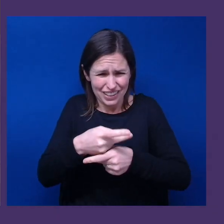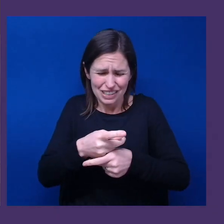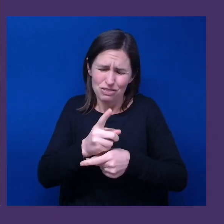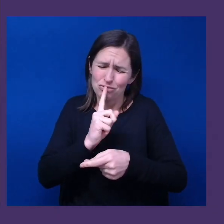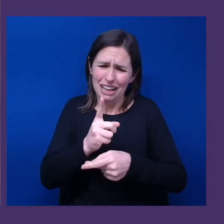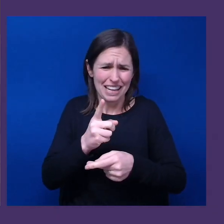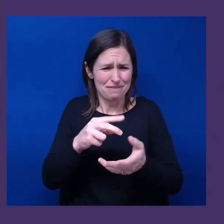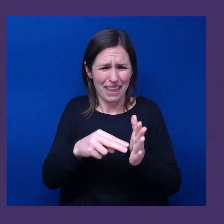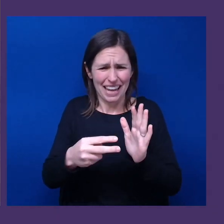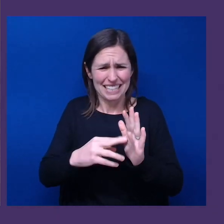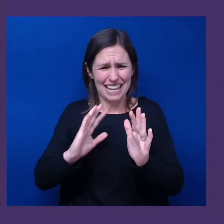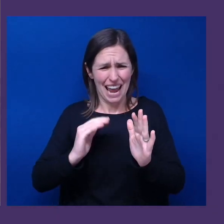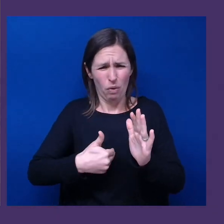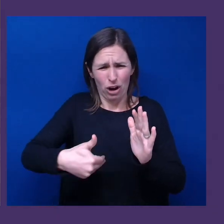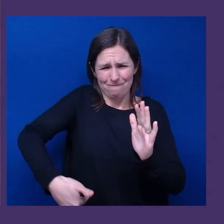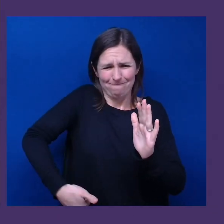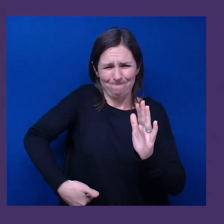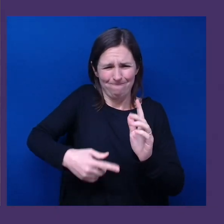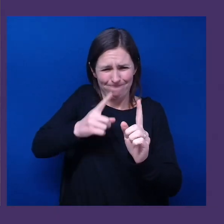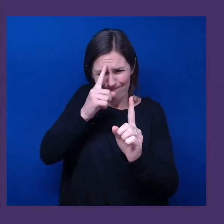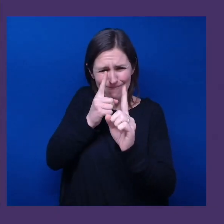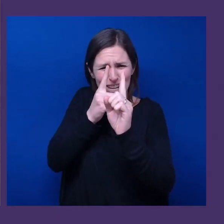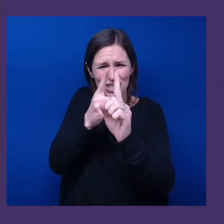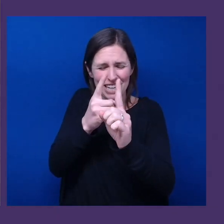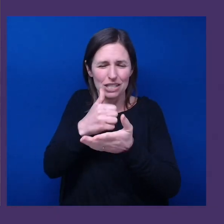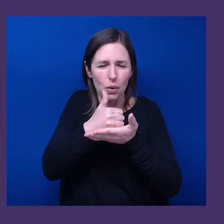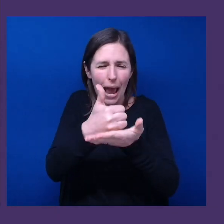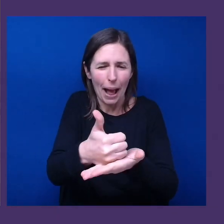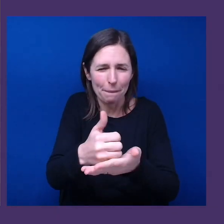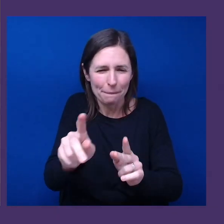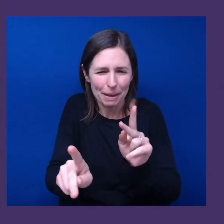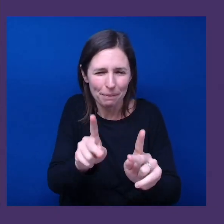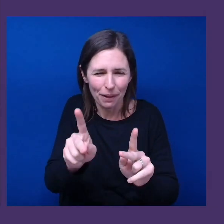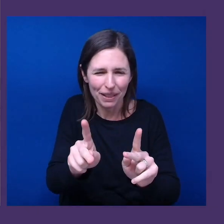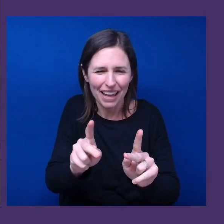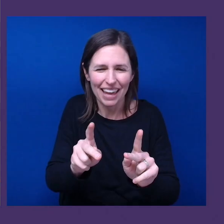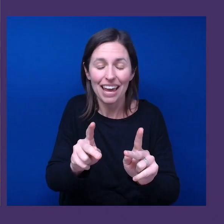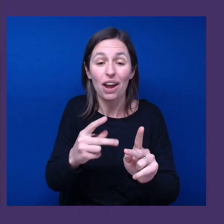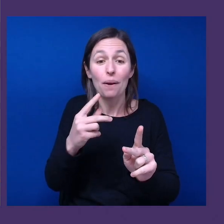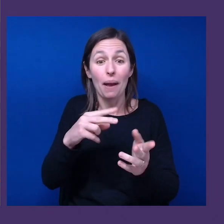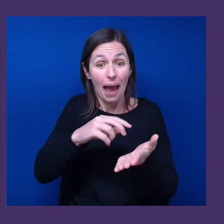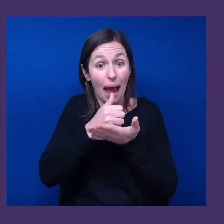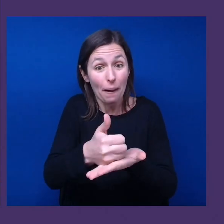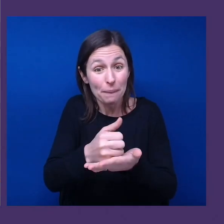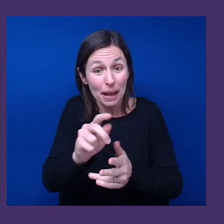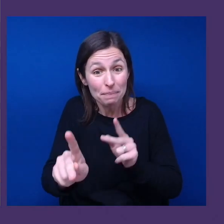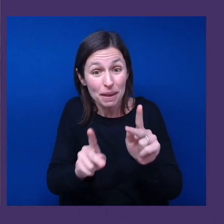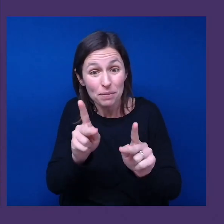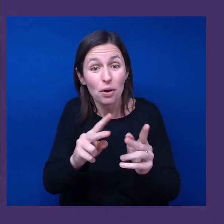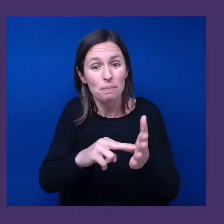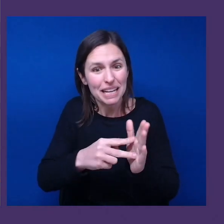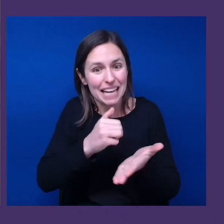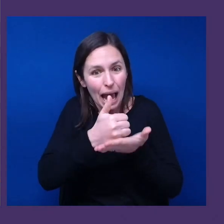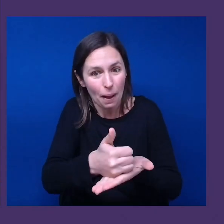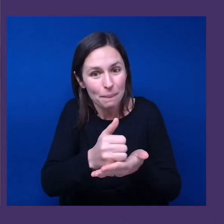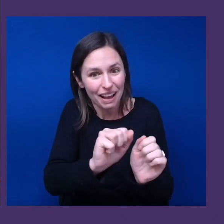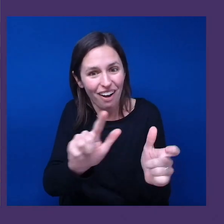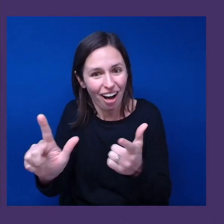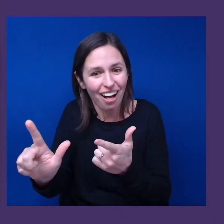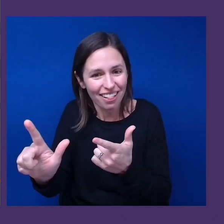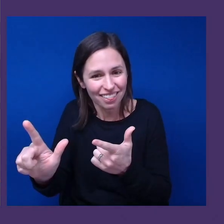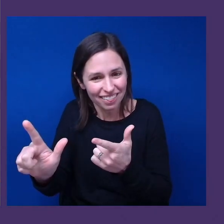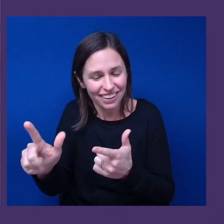think that it's not a stretch to say that helping people helps everyone, and that we've all had situations where, maybe even